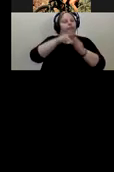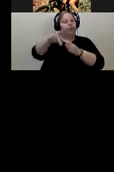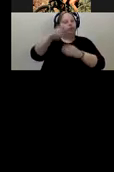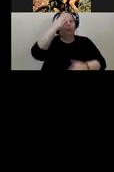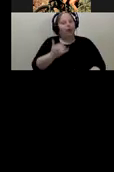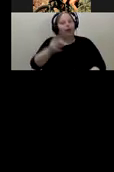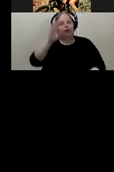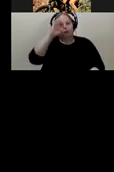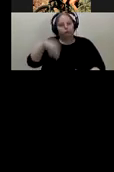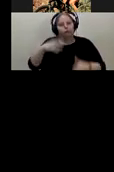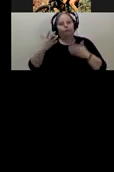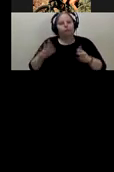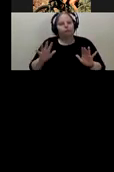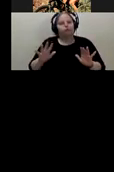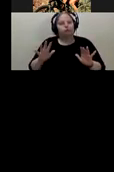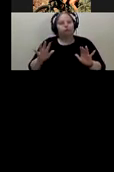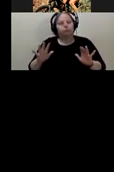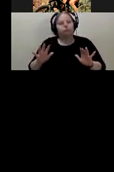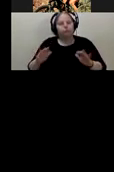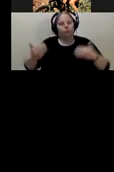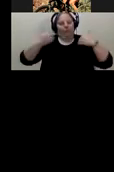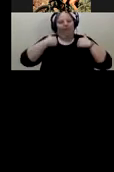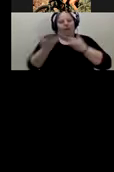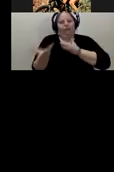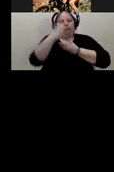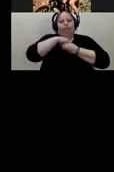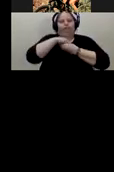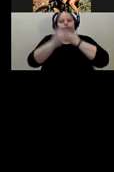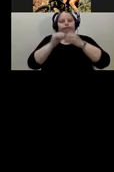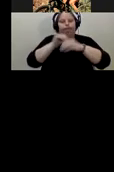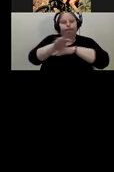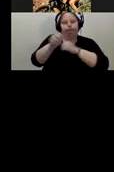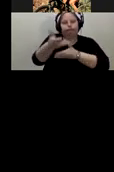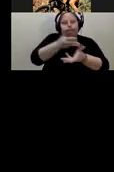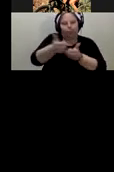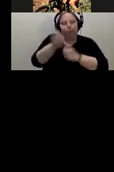know, so that, you know, you carry that forth in your interaction with individuals.